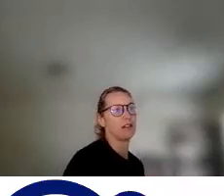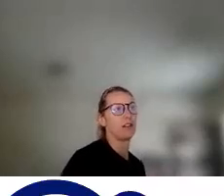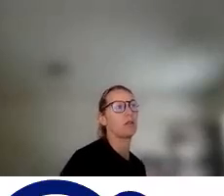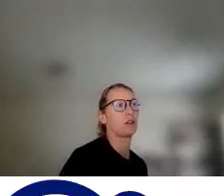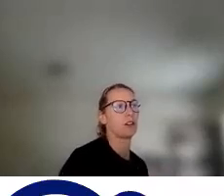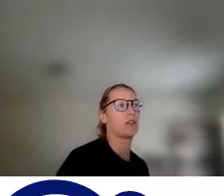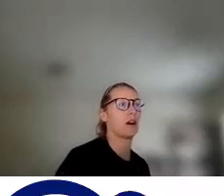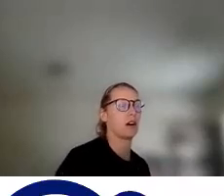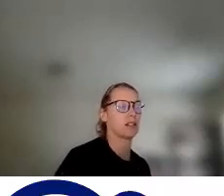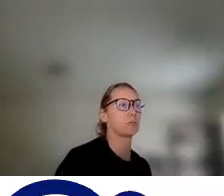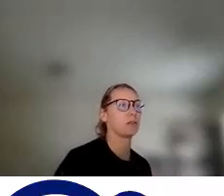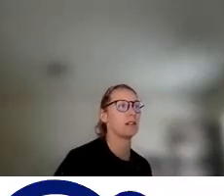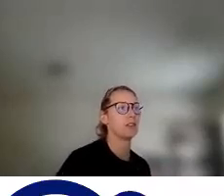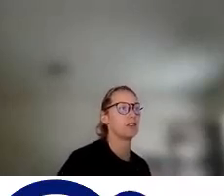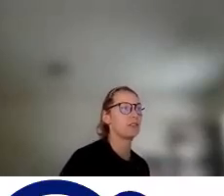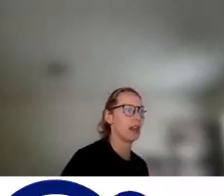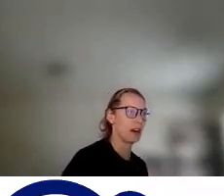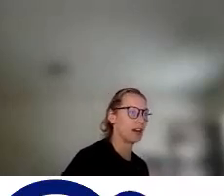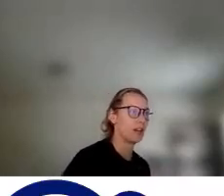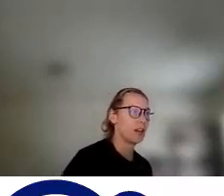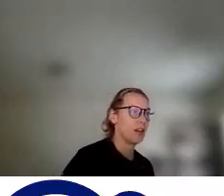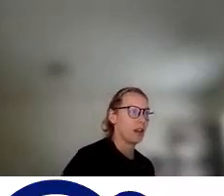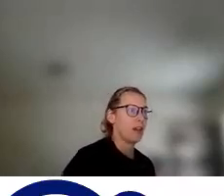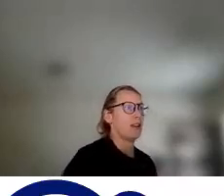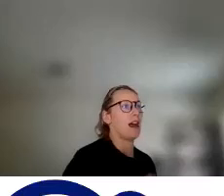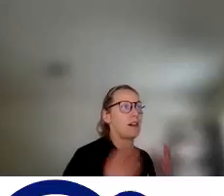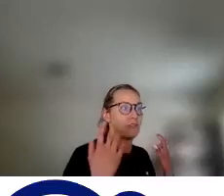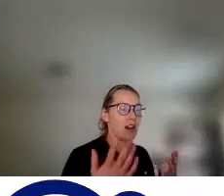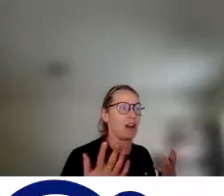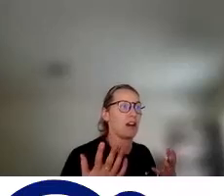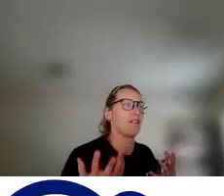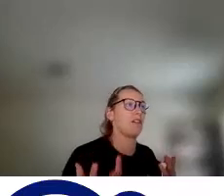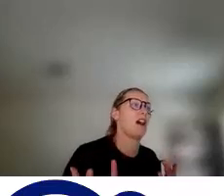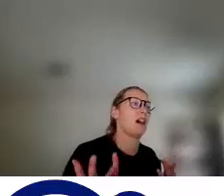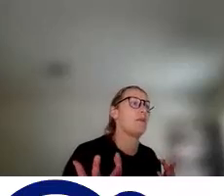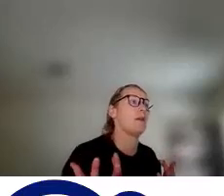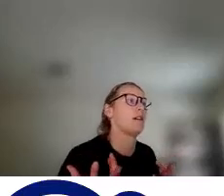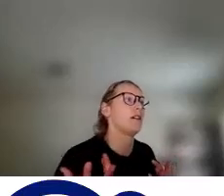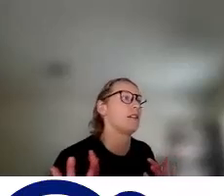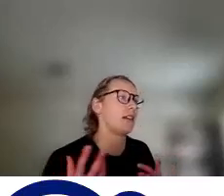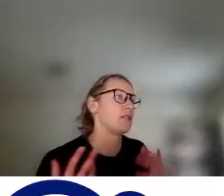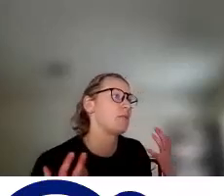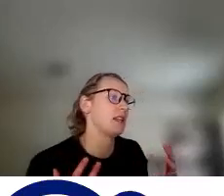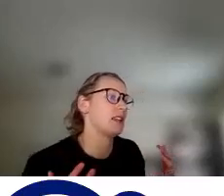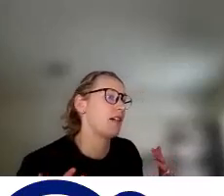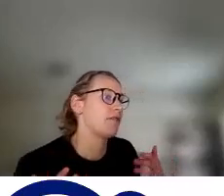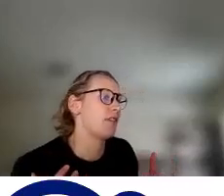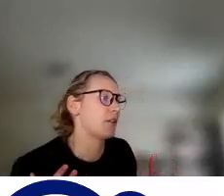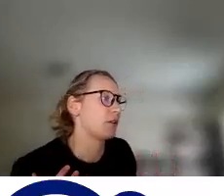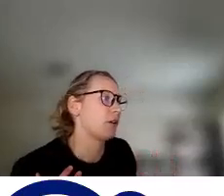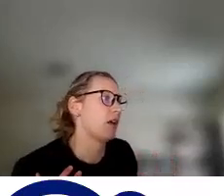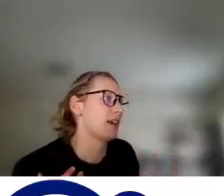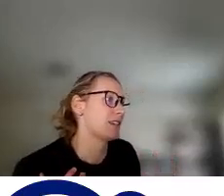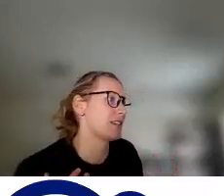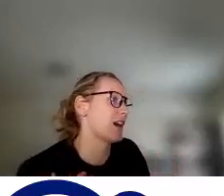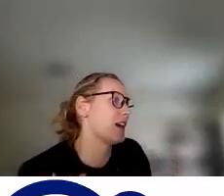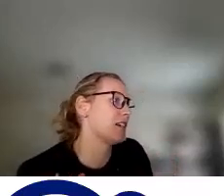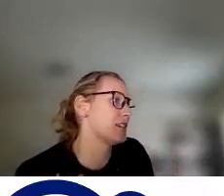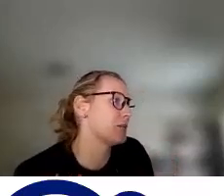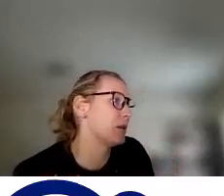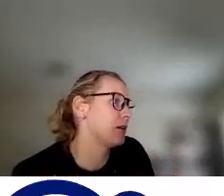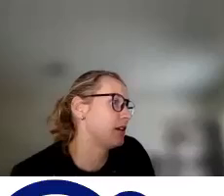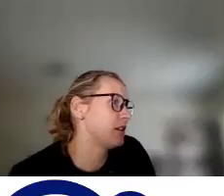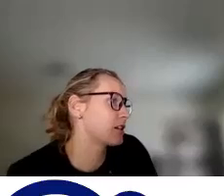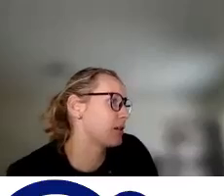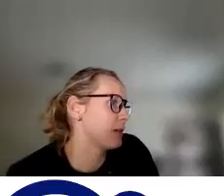nursing facility or acute hospital level of care. They have to meet that federal